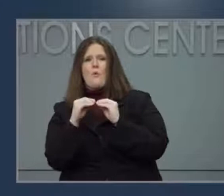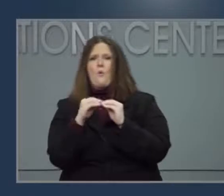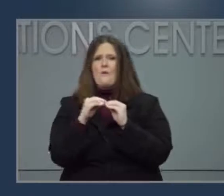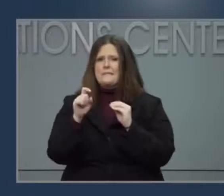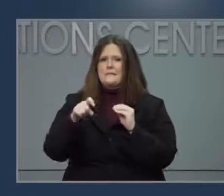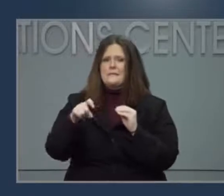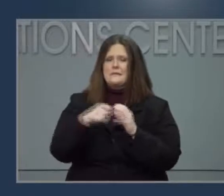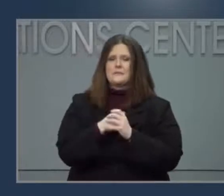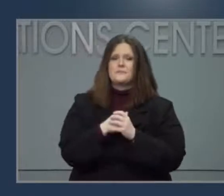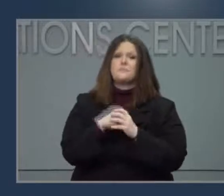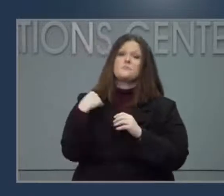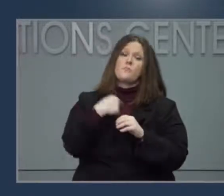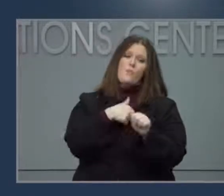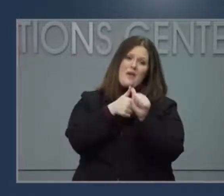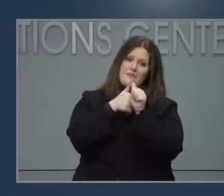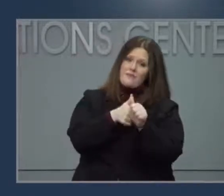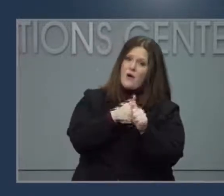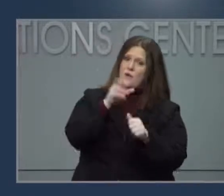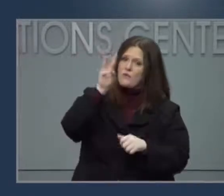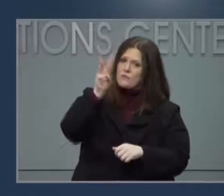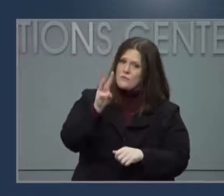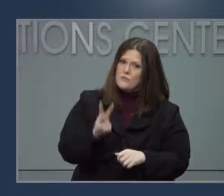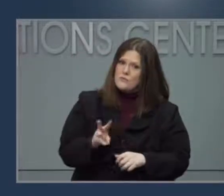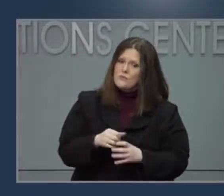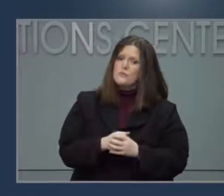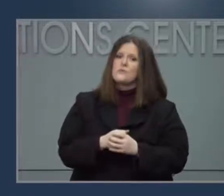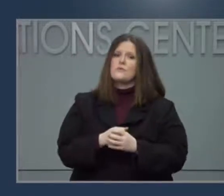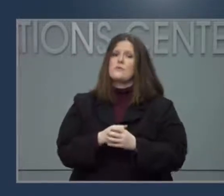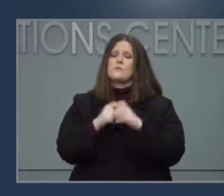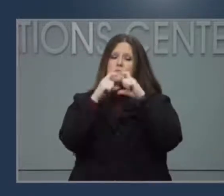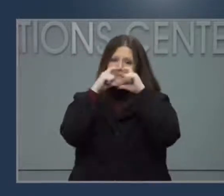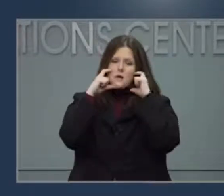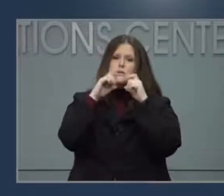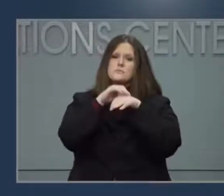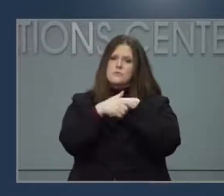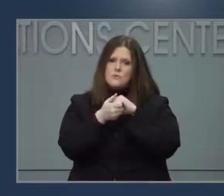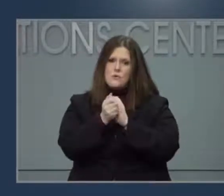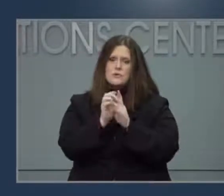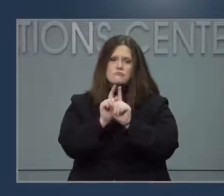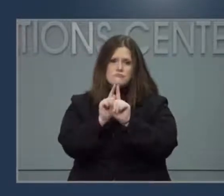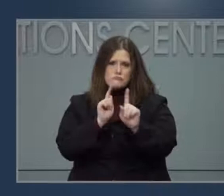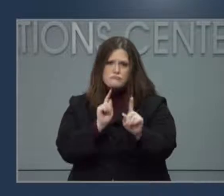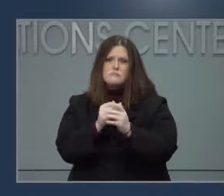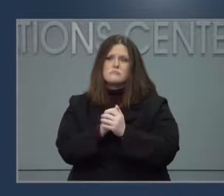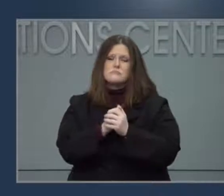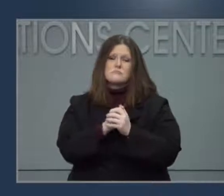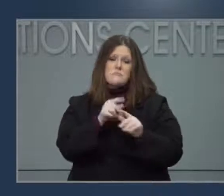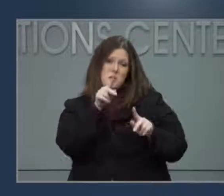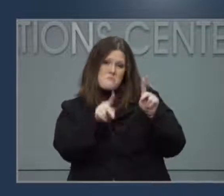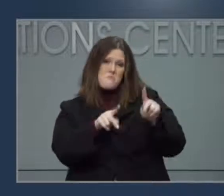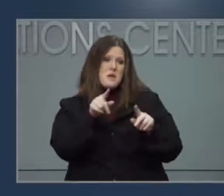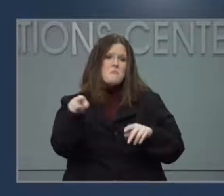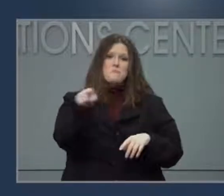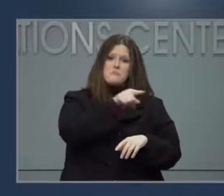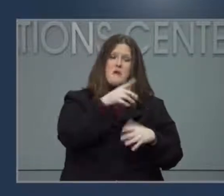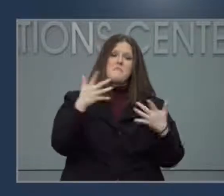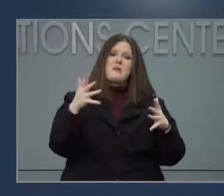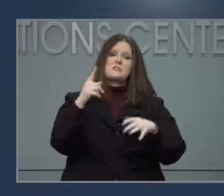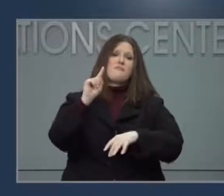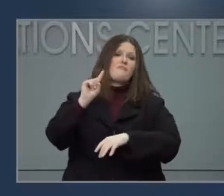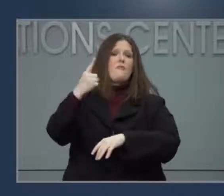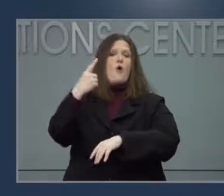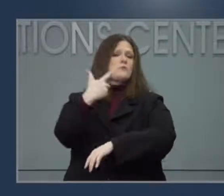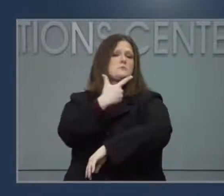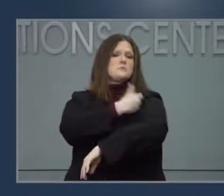follow the 3 Ws and more than 1 million people in the state having received at least a first dose of vaccine, we